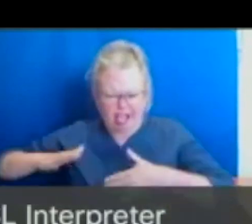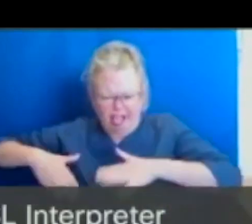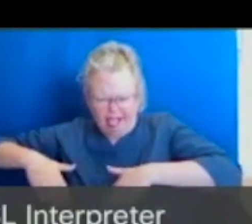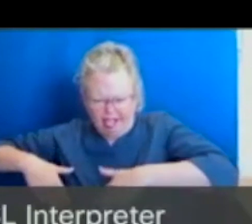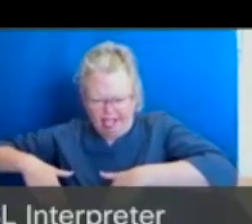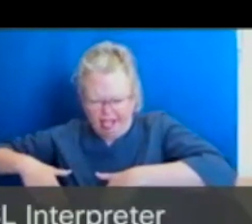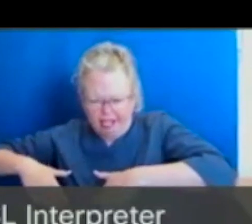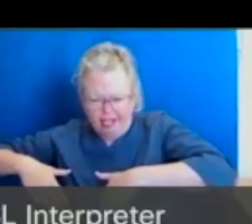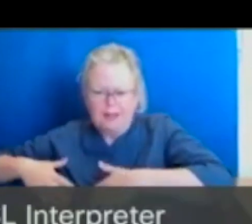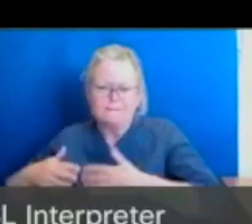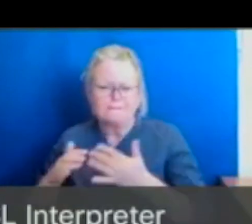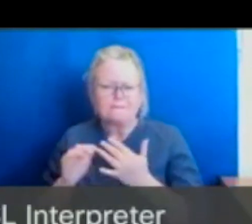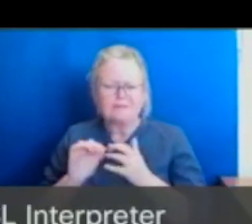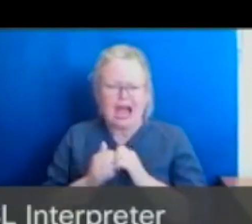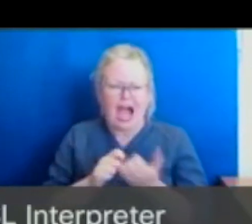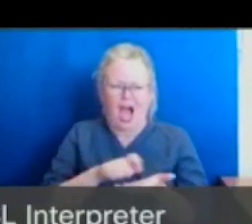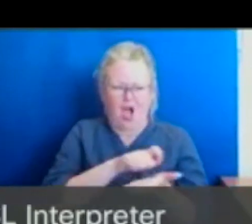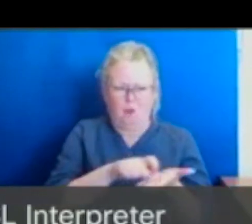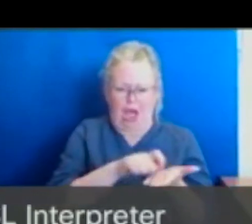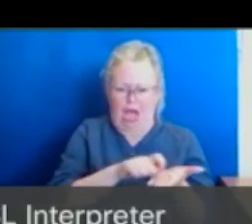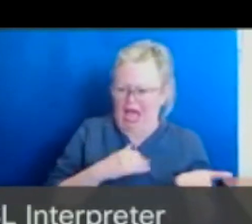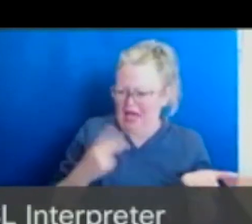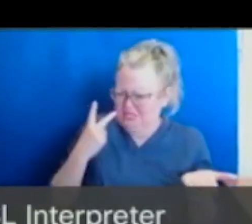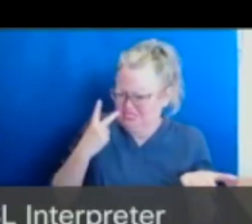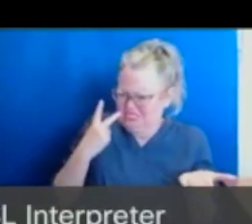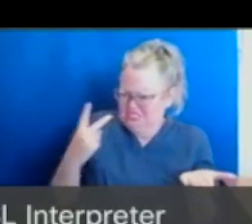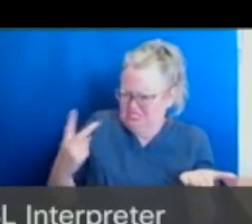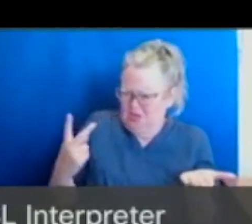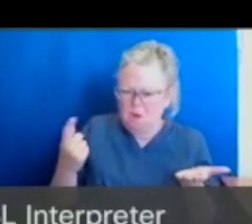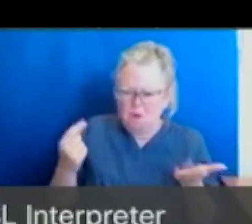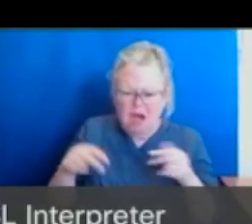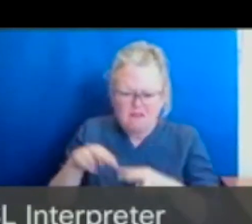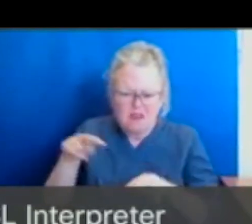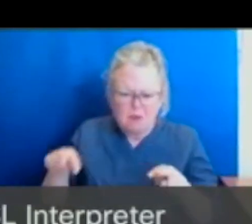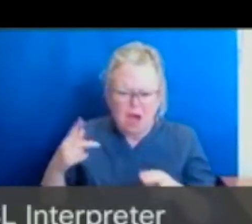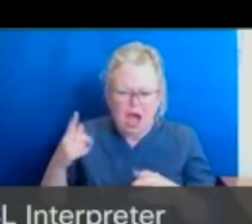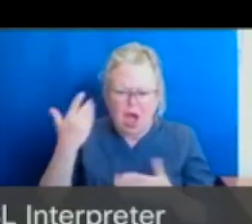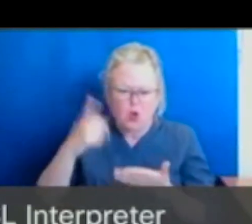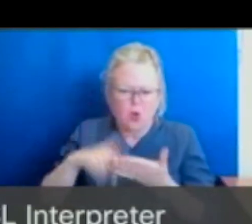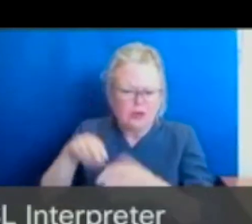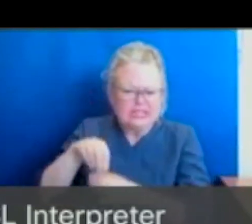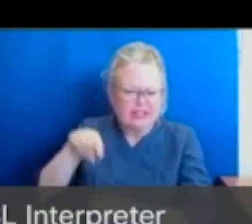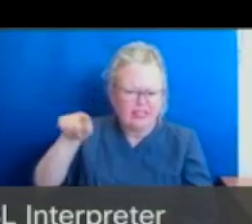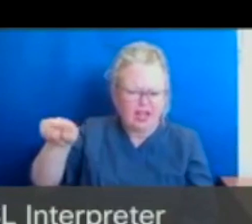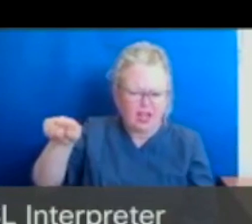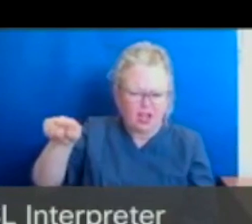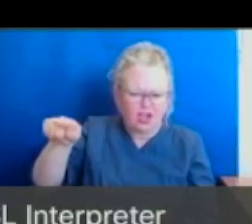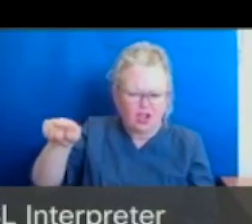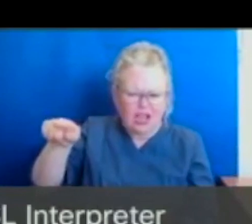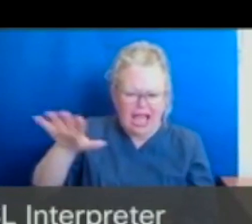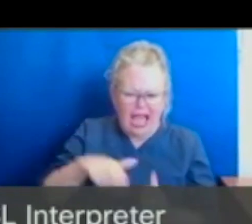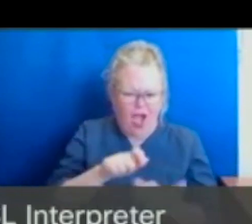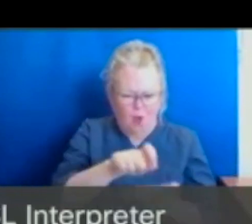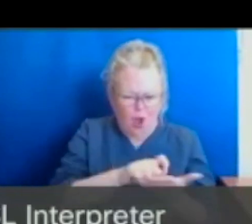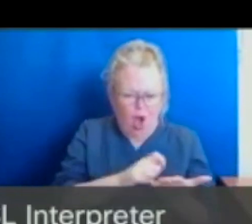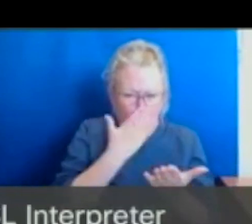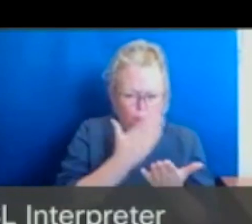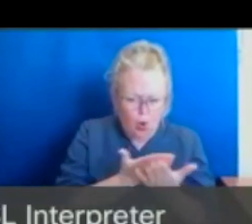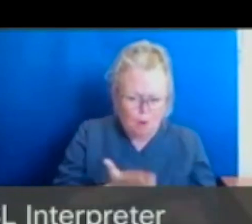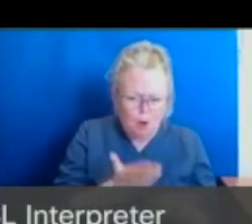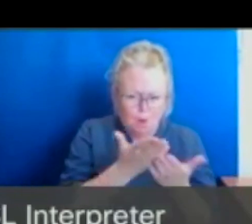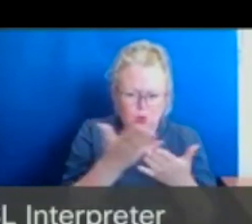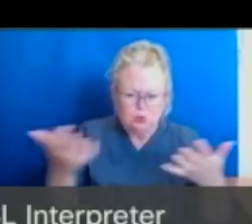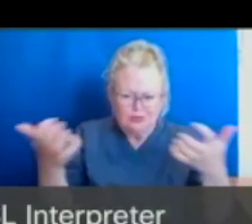some tips, or how can they write about some of the variables if they have not had a chance to